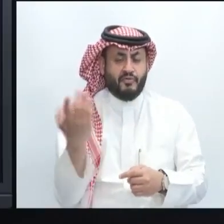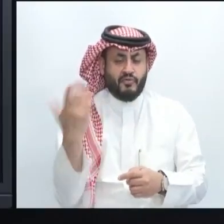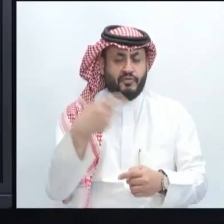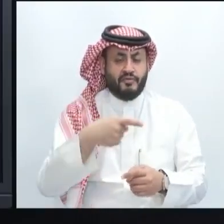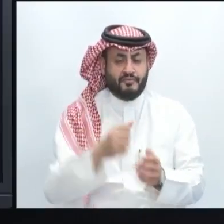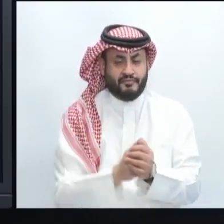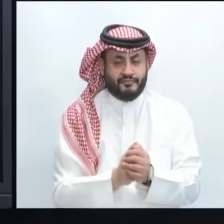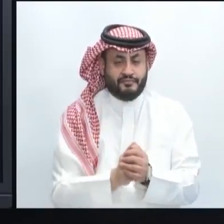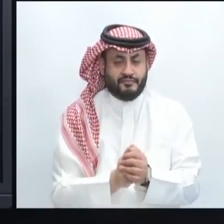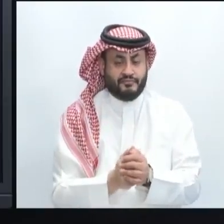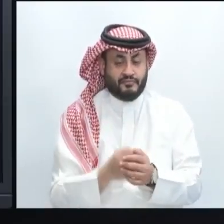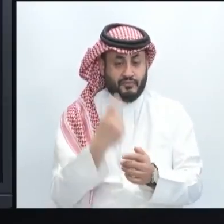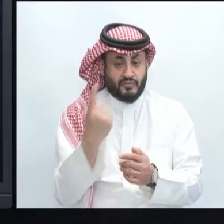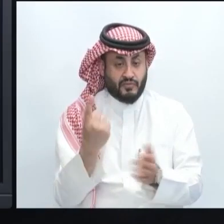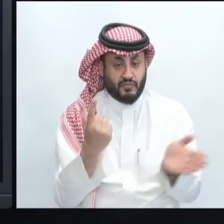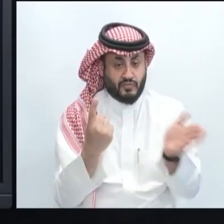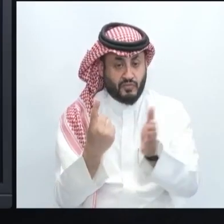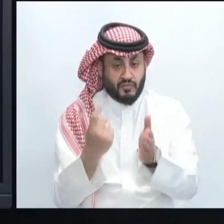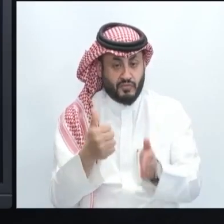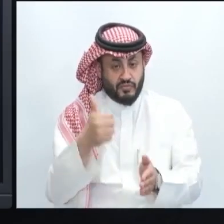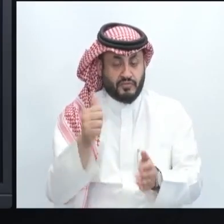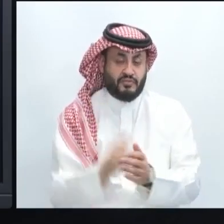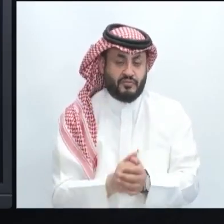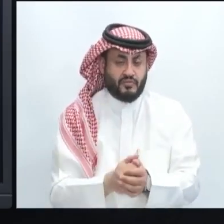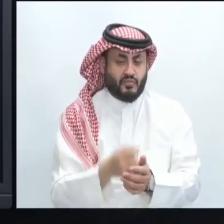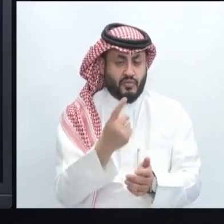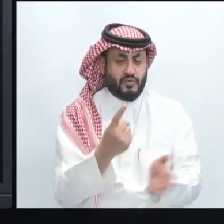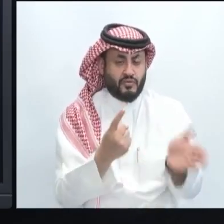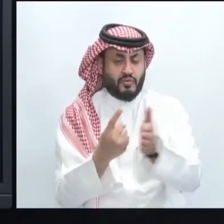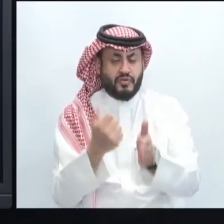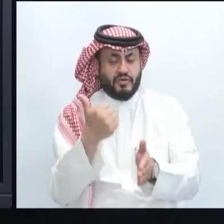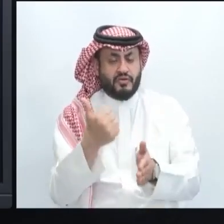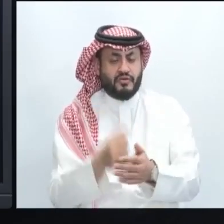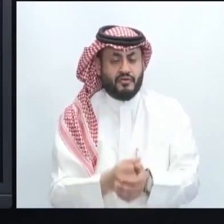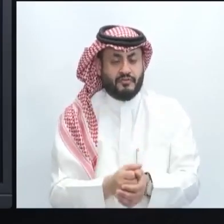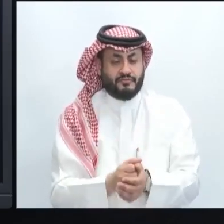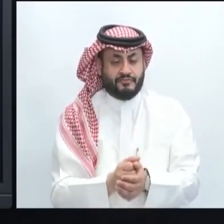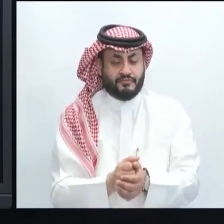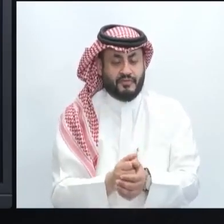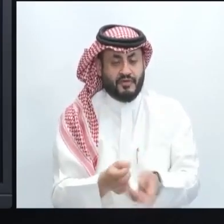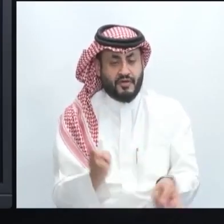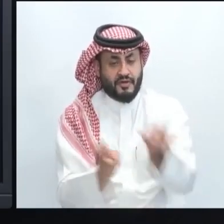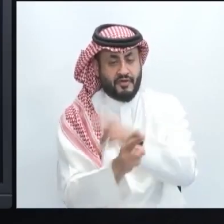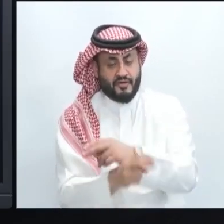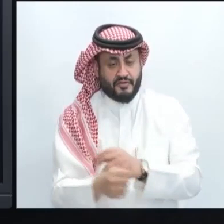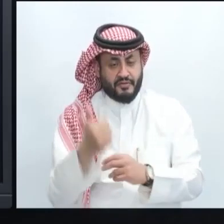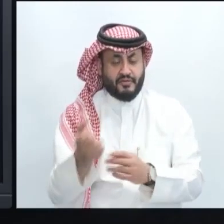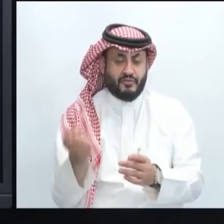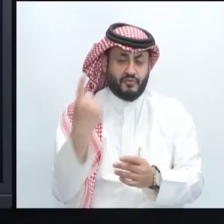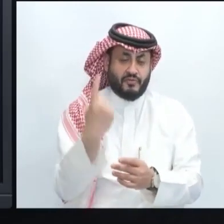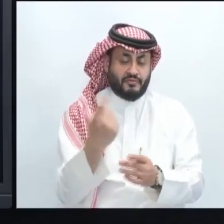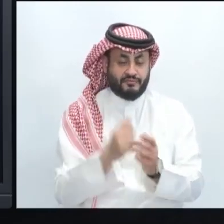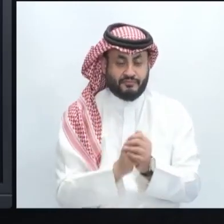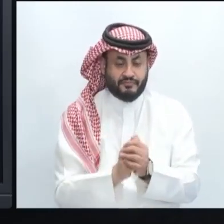again. So we count from 1 until 10 and from 10 until 1. So here, how